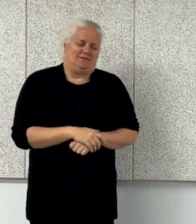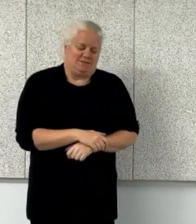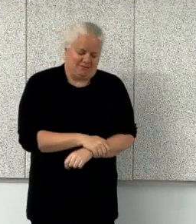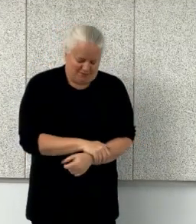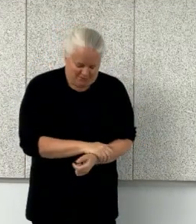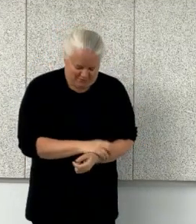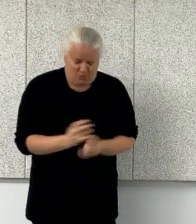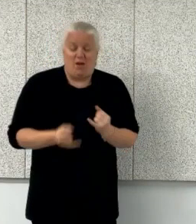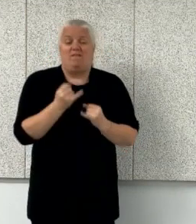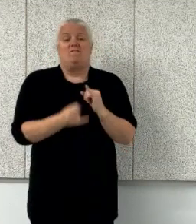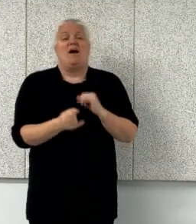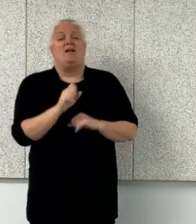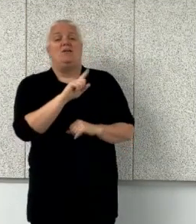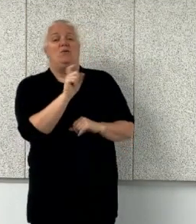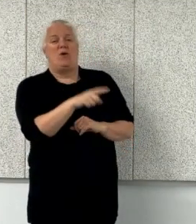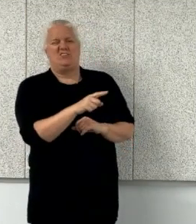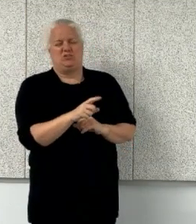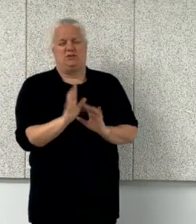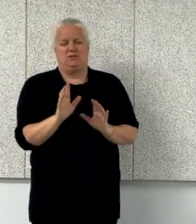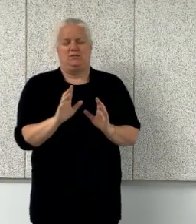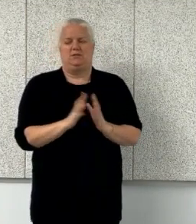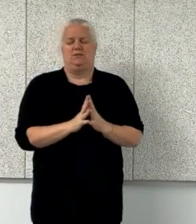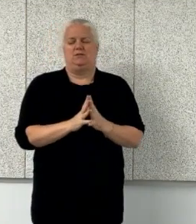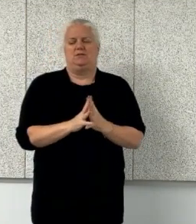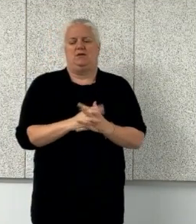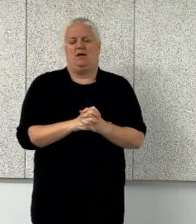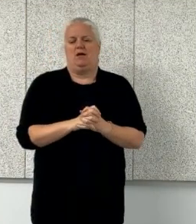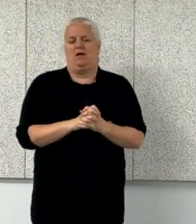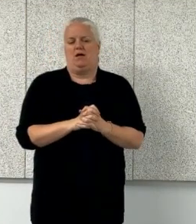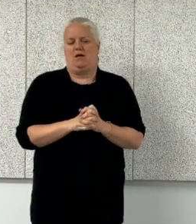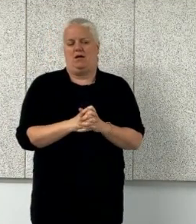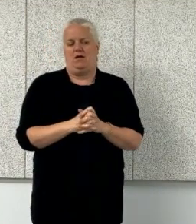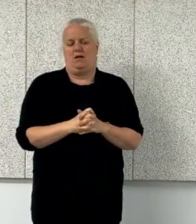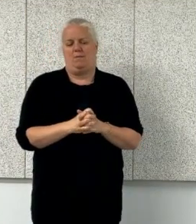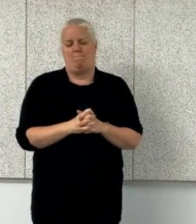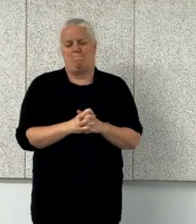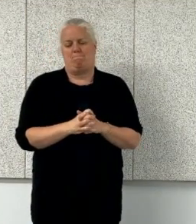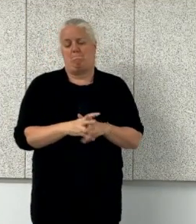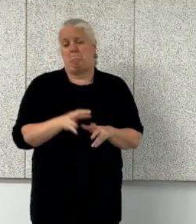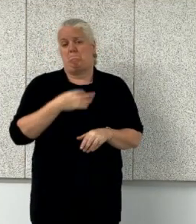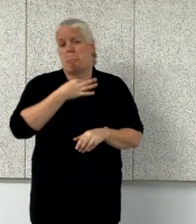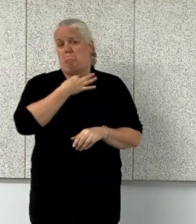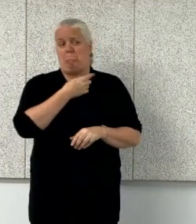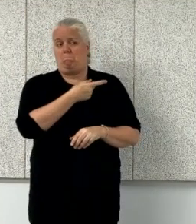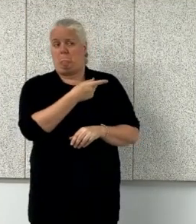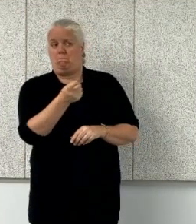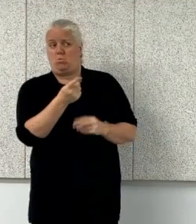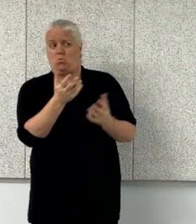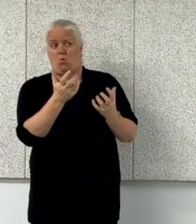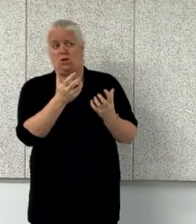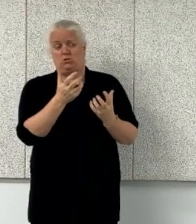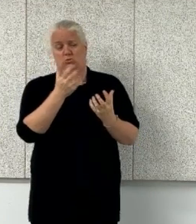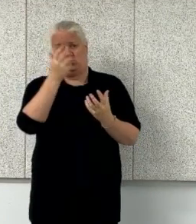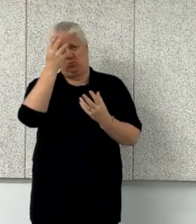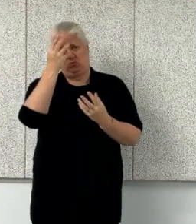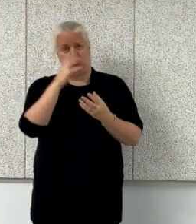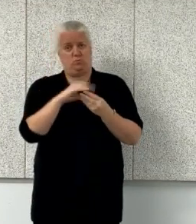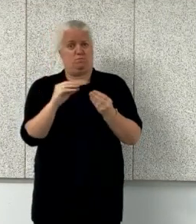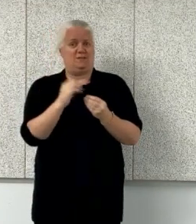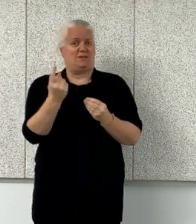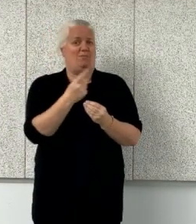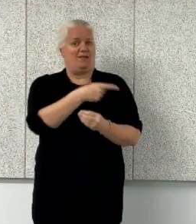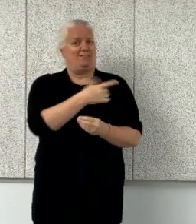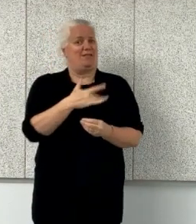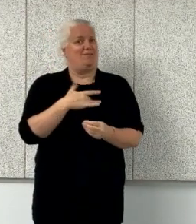one final question, just to close us out. I'm wondering if you, would each like to share something that you are optimistic about in our